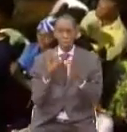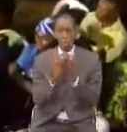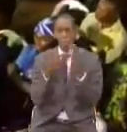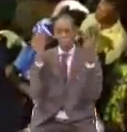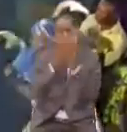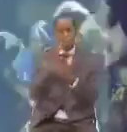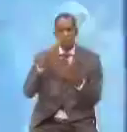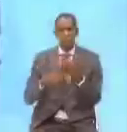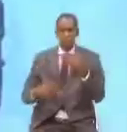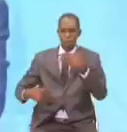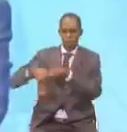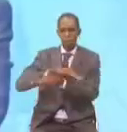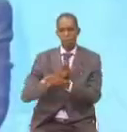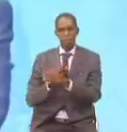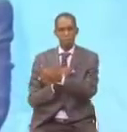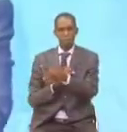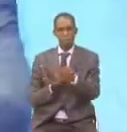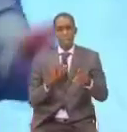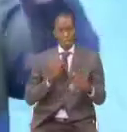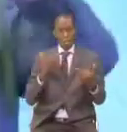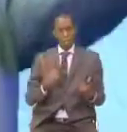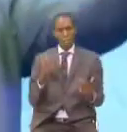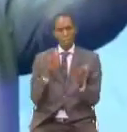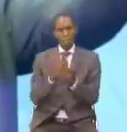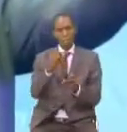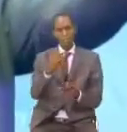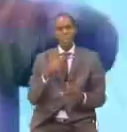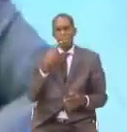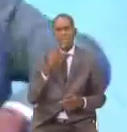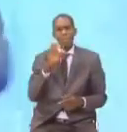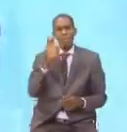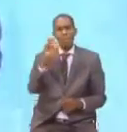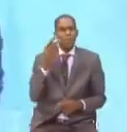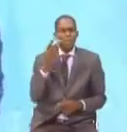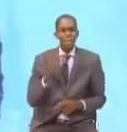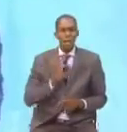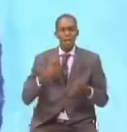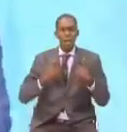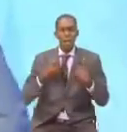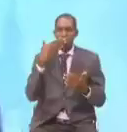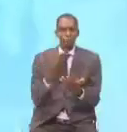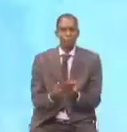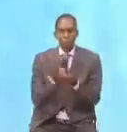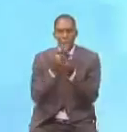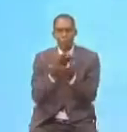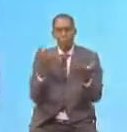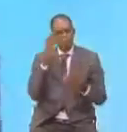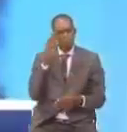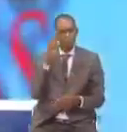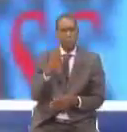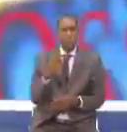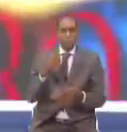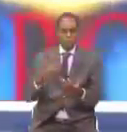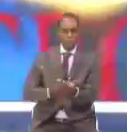I say, hey, I have good news for you. I'm glad tidings for you. I have the gospel for you.